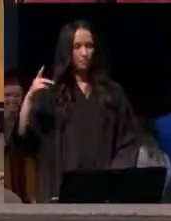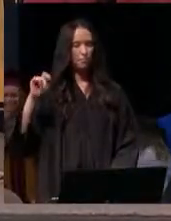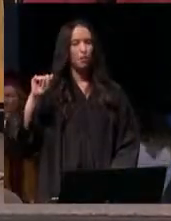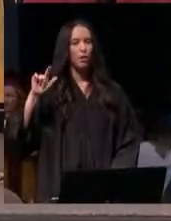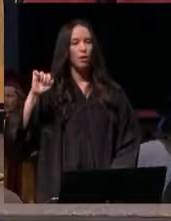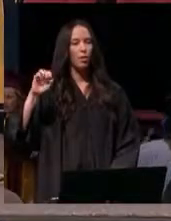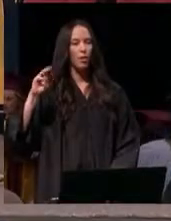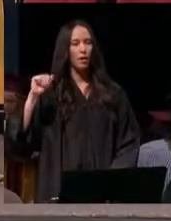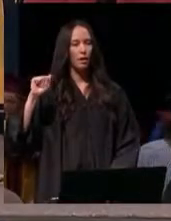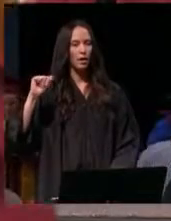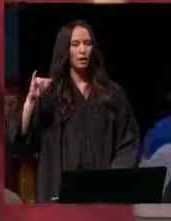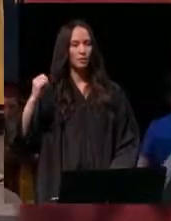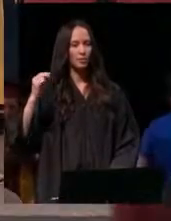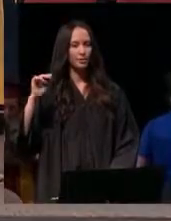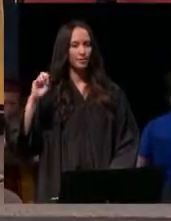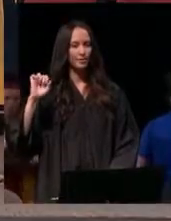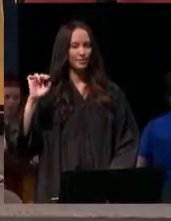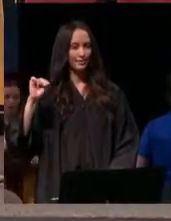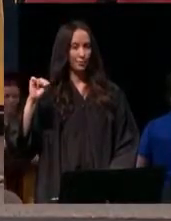Paloma Johnson.